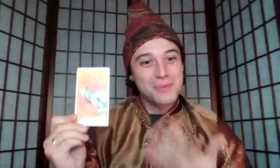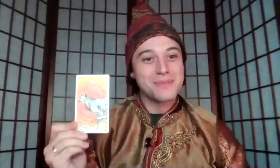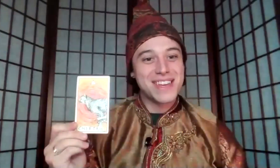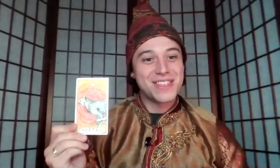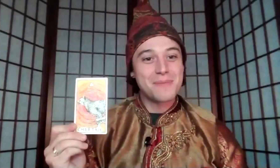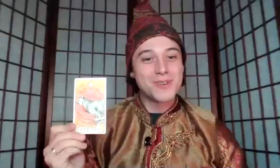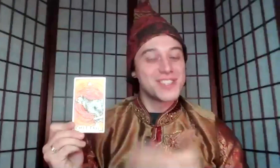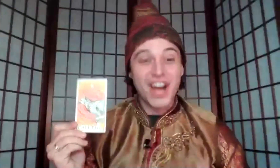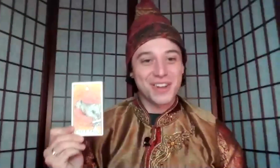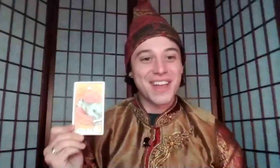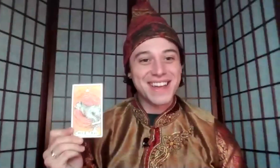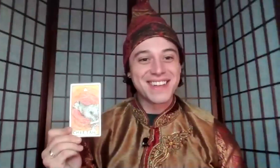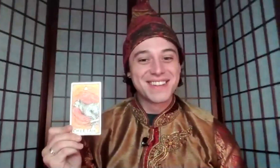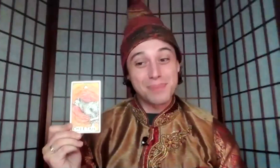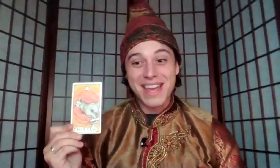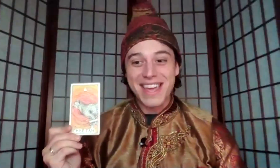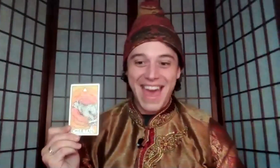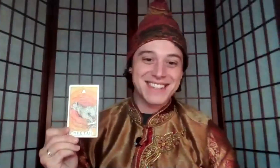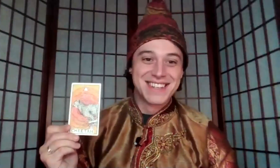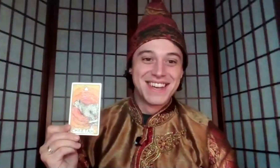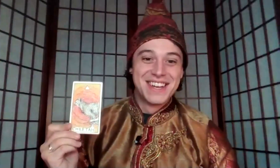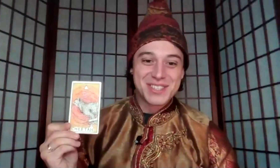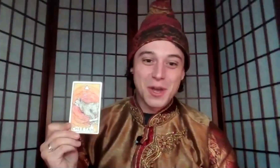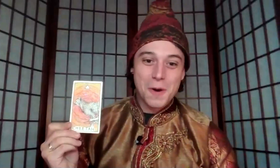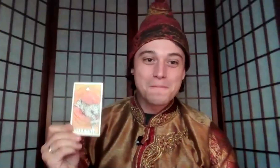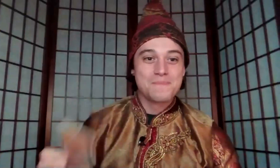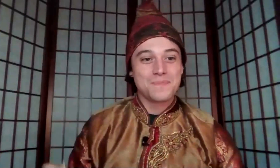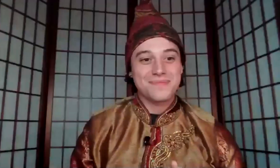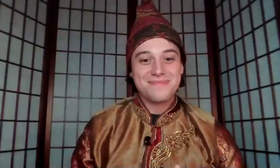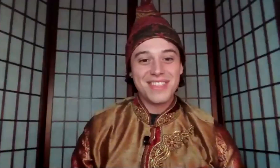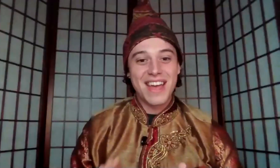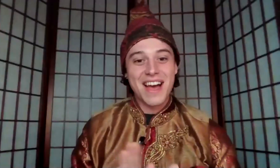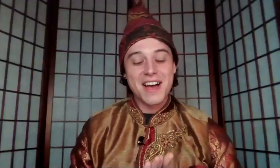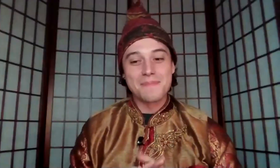is probably the most dog-like big cat. So,